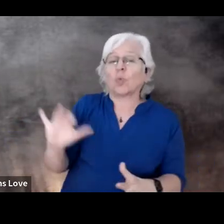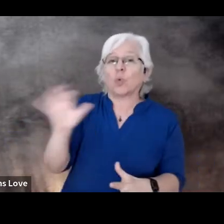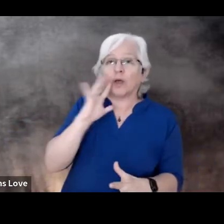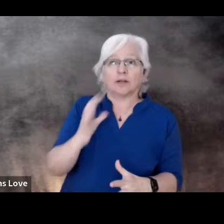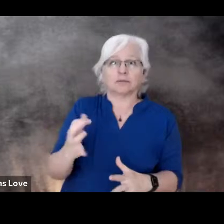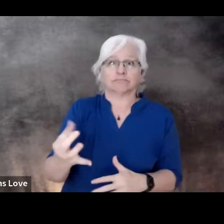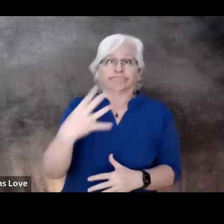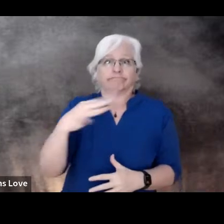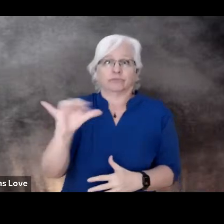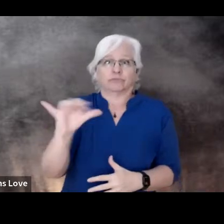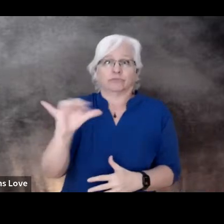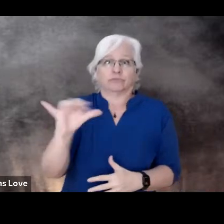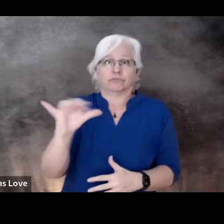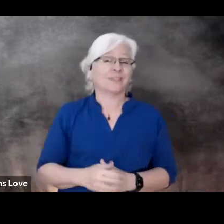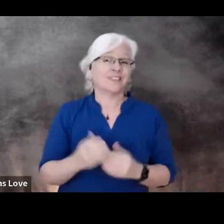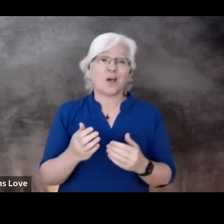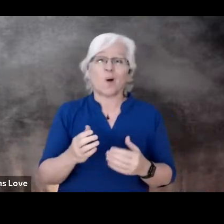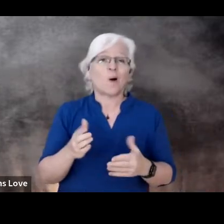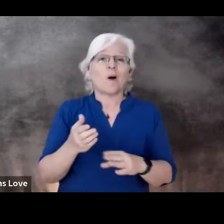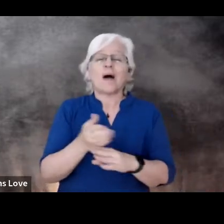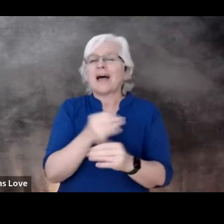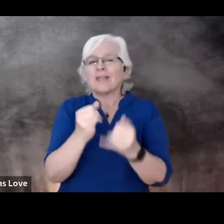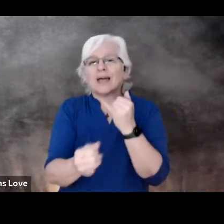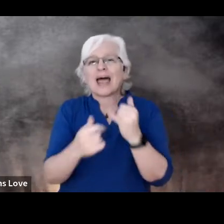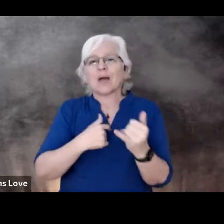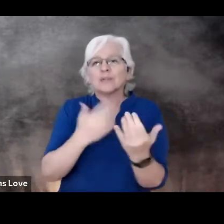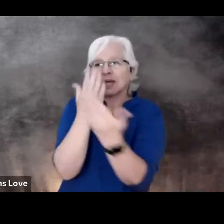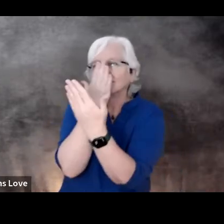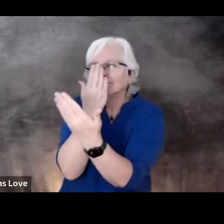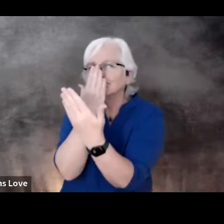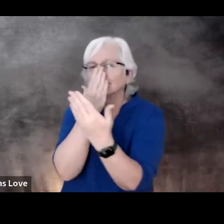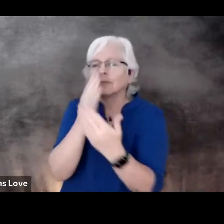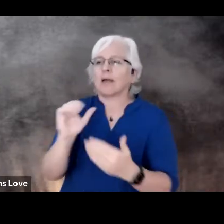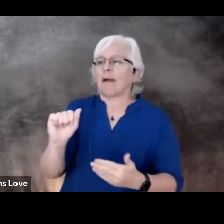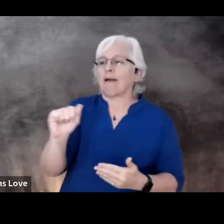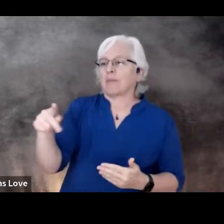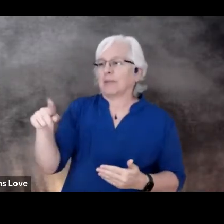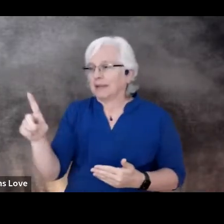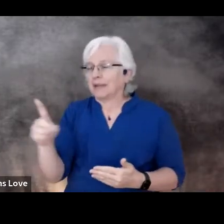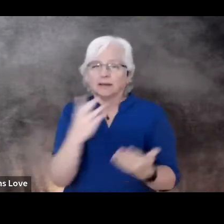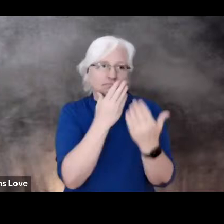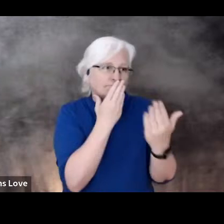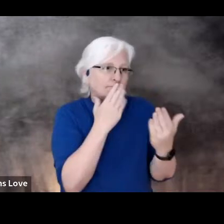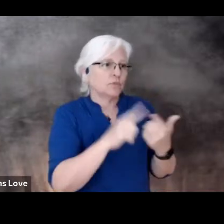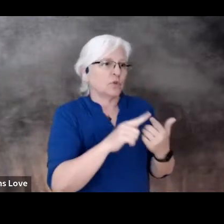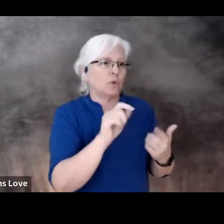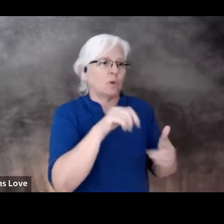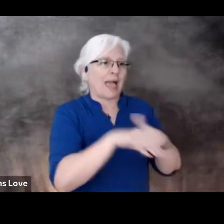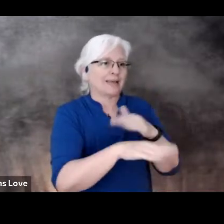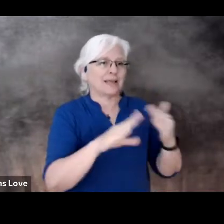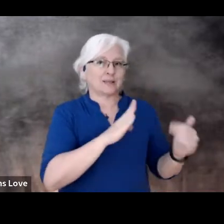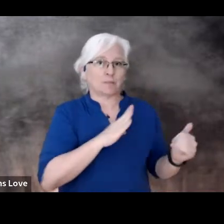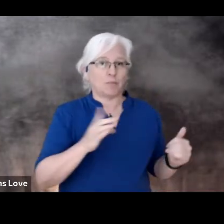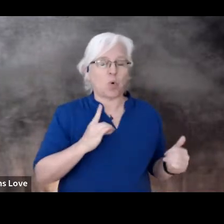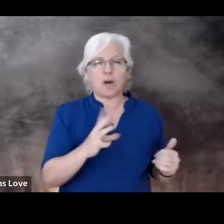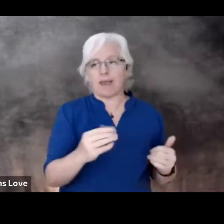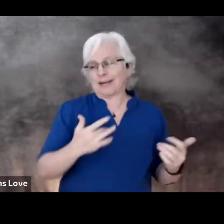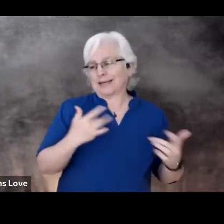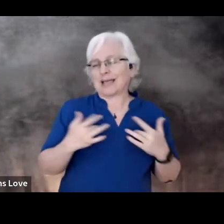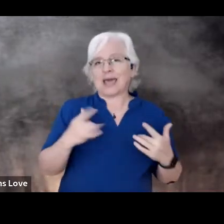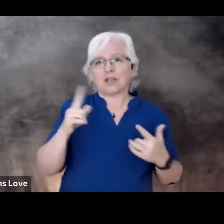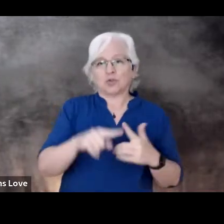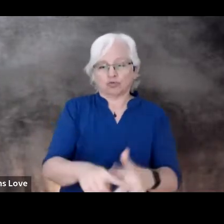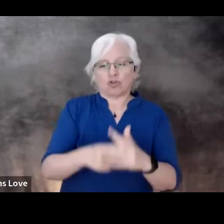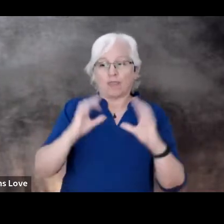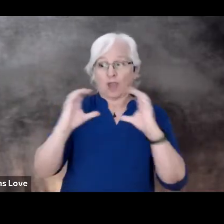some gratitude to our partners at AAPD and at the Access Board and excitement to begin this conversation and this work with all of you. Thank